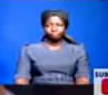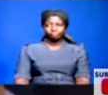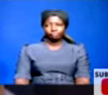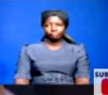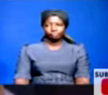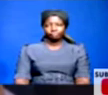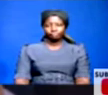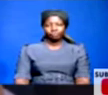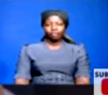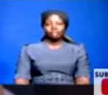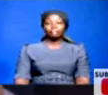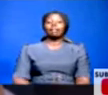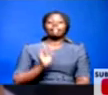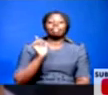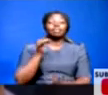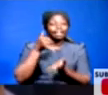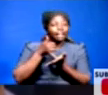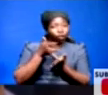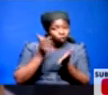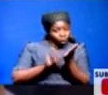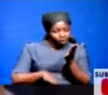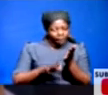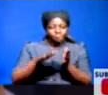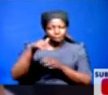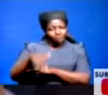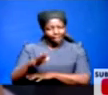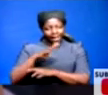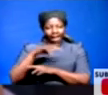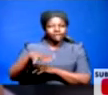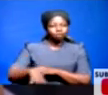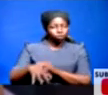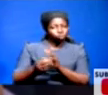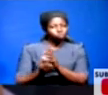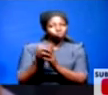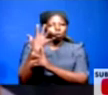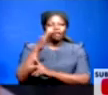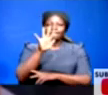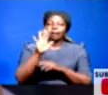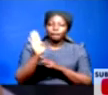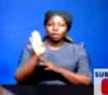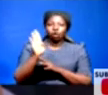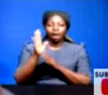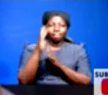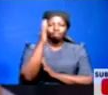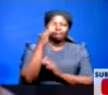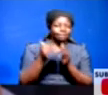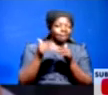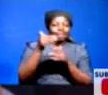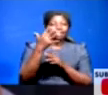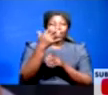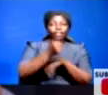This entails planting and growing 5 billion trees in the next 5 years and